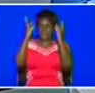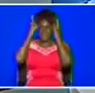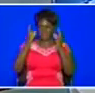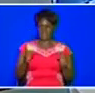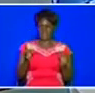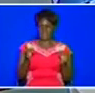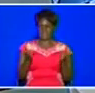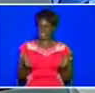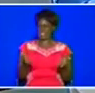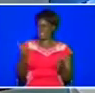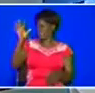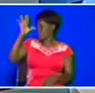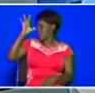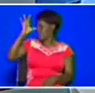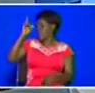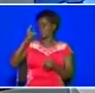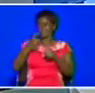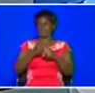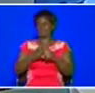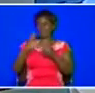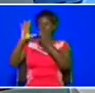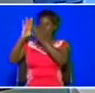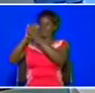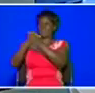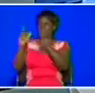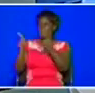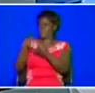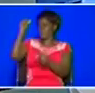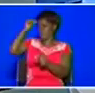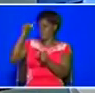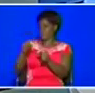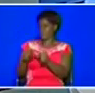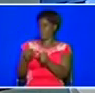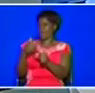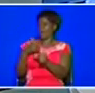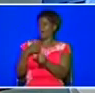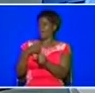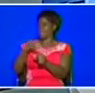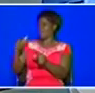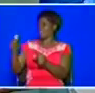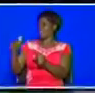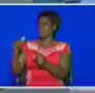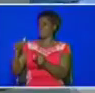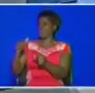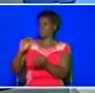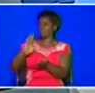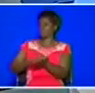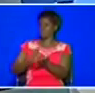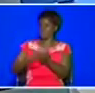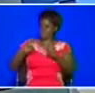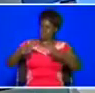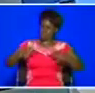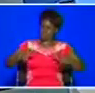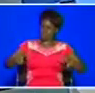found today to be incorrect from the Jubilee Manifesto, but also a point to note that there's a host of other claims that have been fact-checked